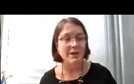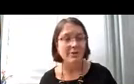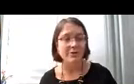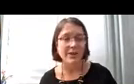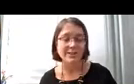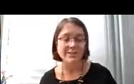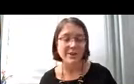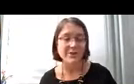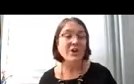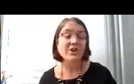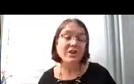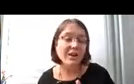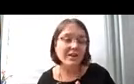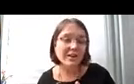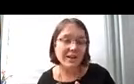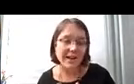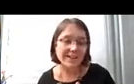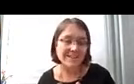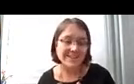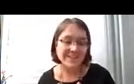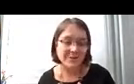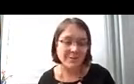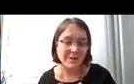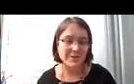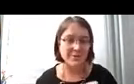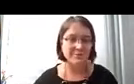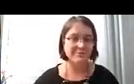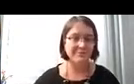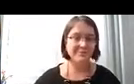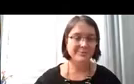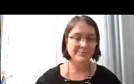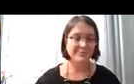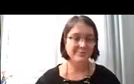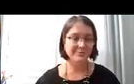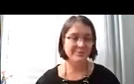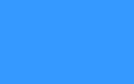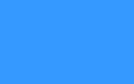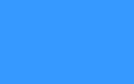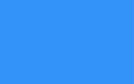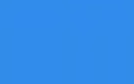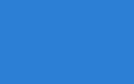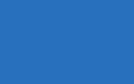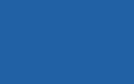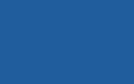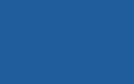and the feedback on that. So good luck and thank you very much.